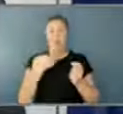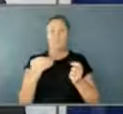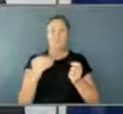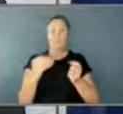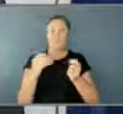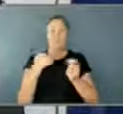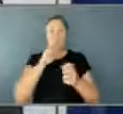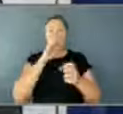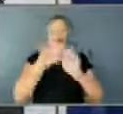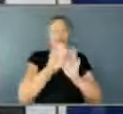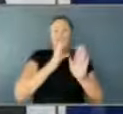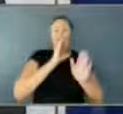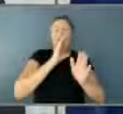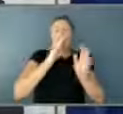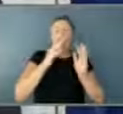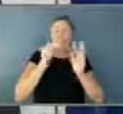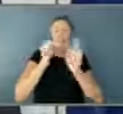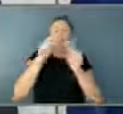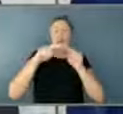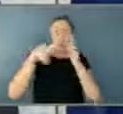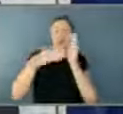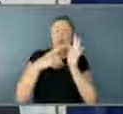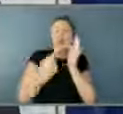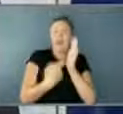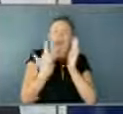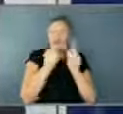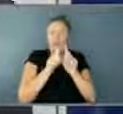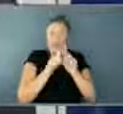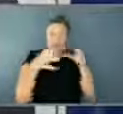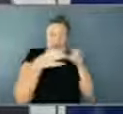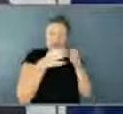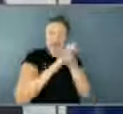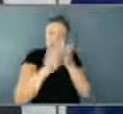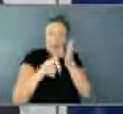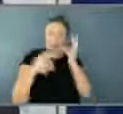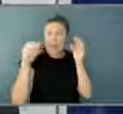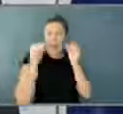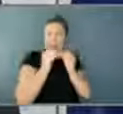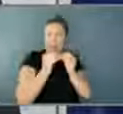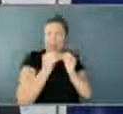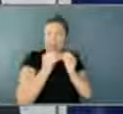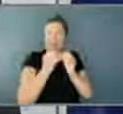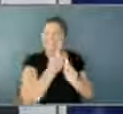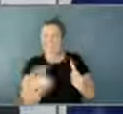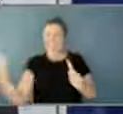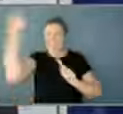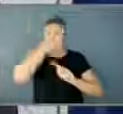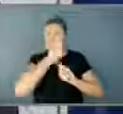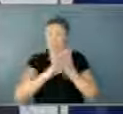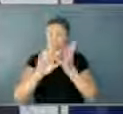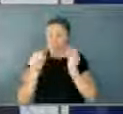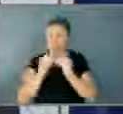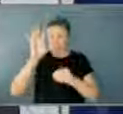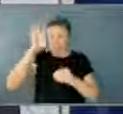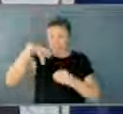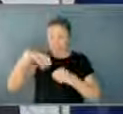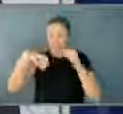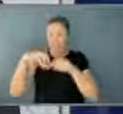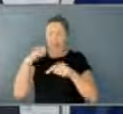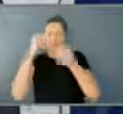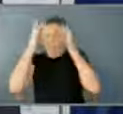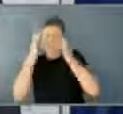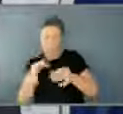be prioritised to the highest risk population at the moment. So on the initial strategy, we will